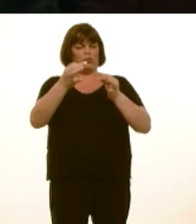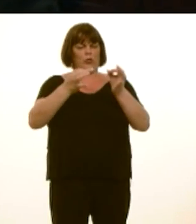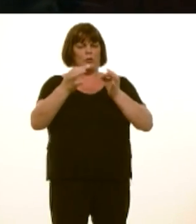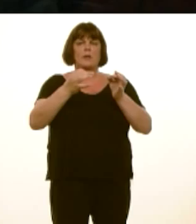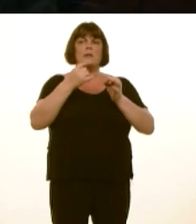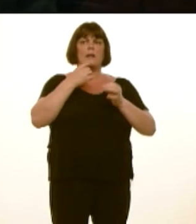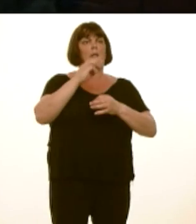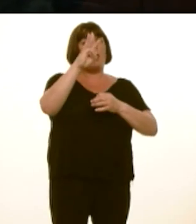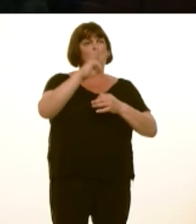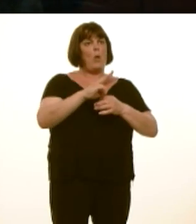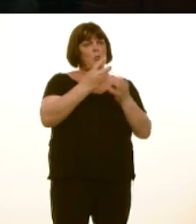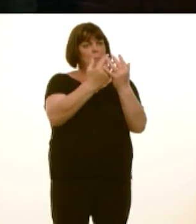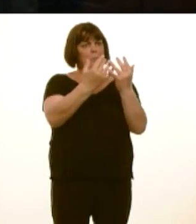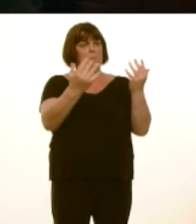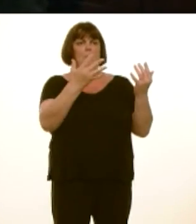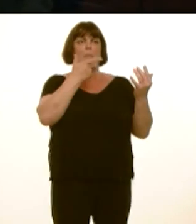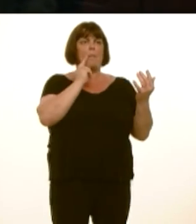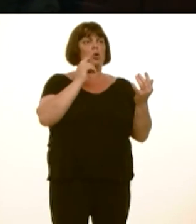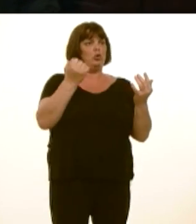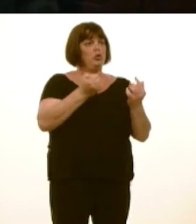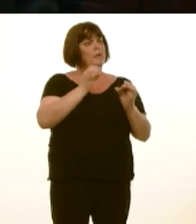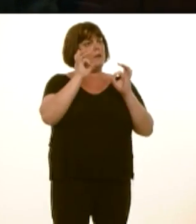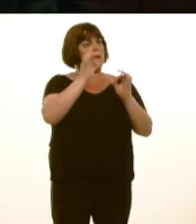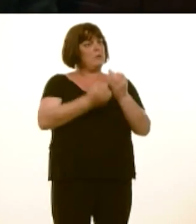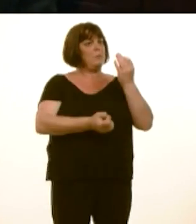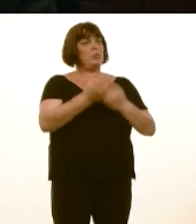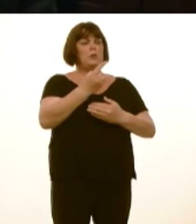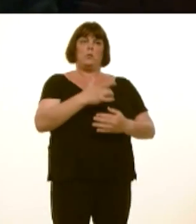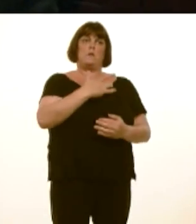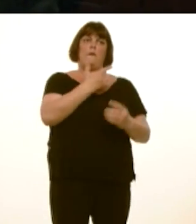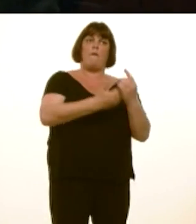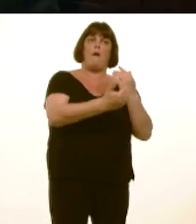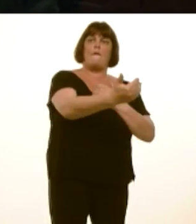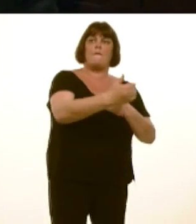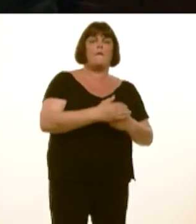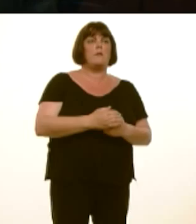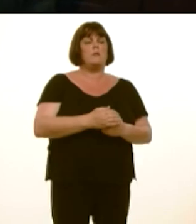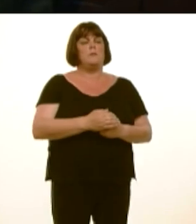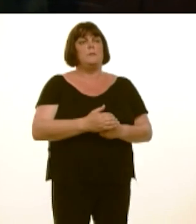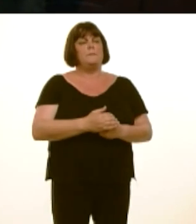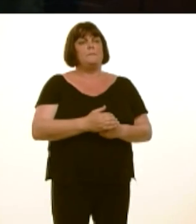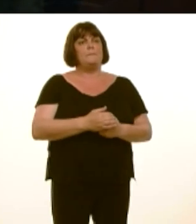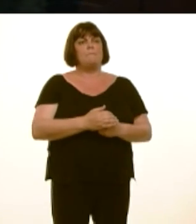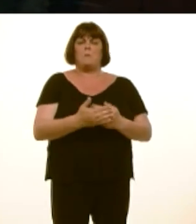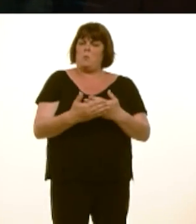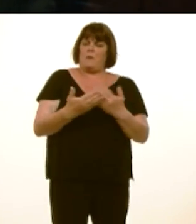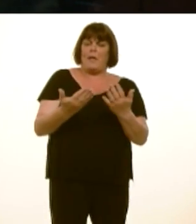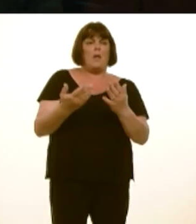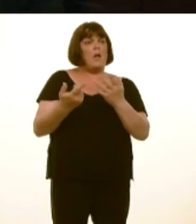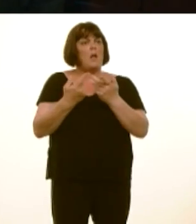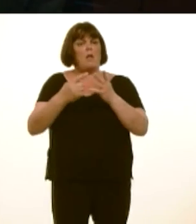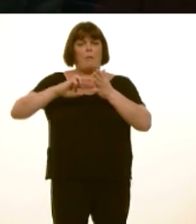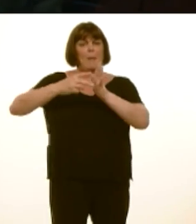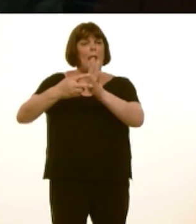population should have an excellent chance for surviving wherever they live in Wales. As with any plan, what matters